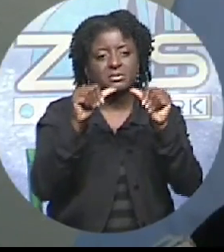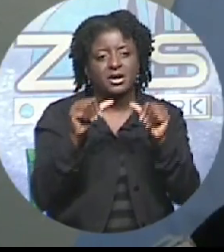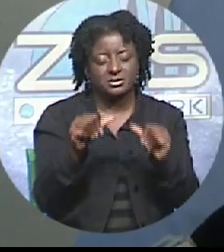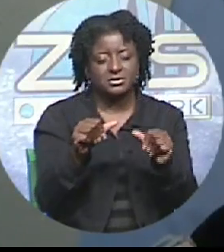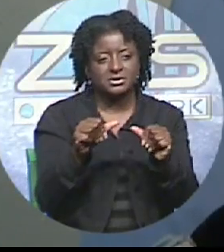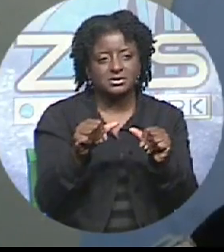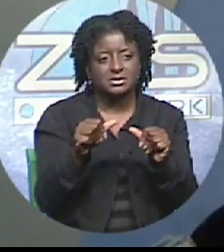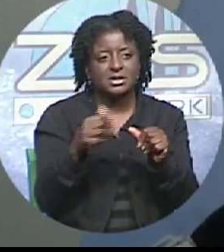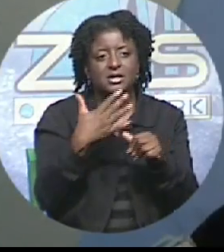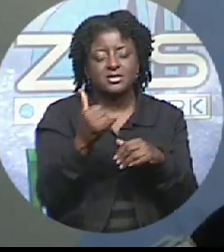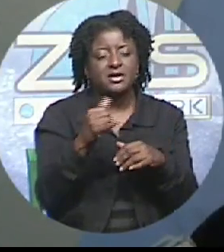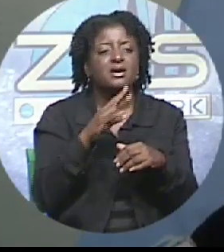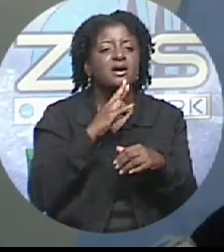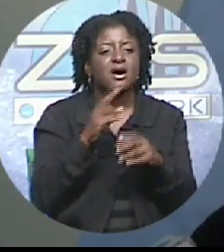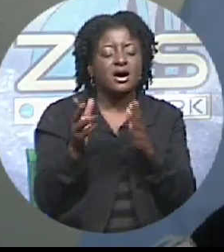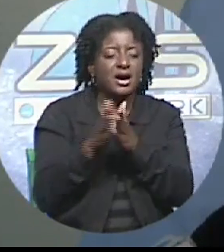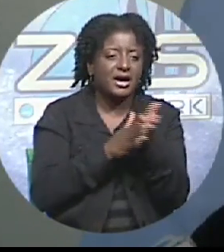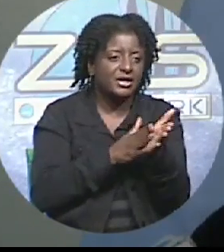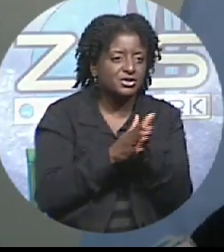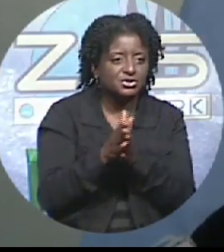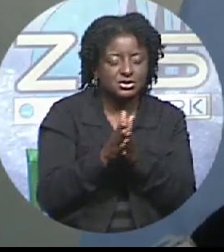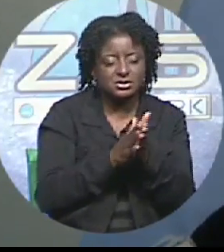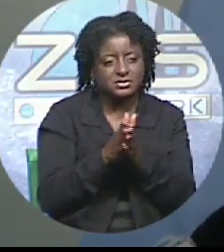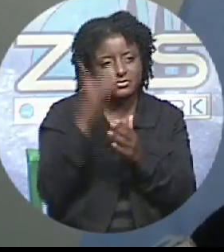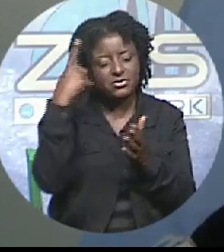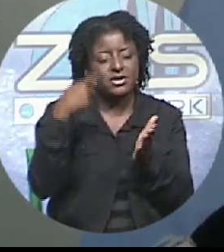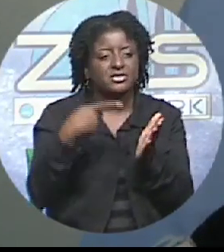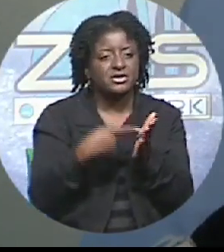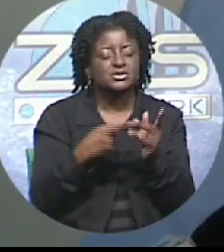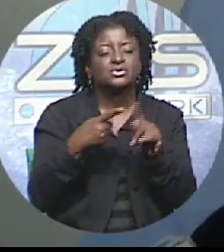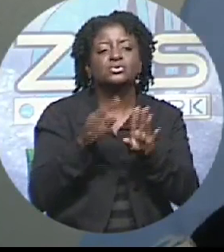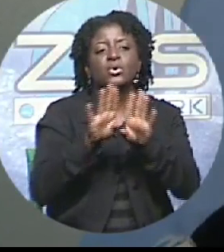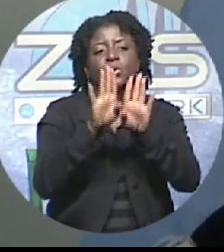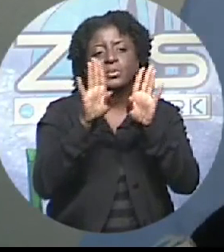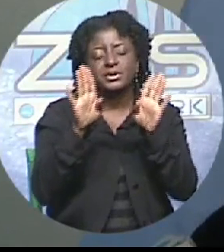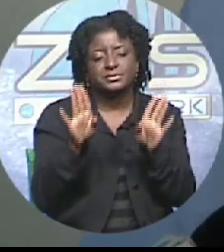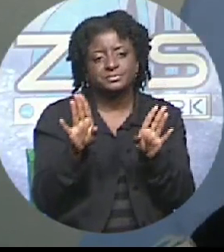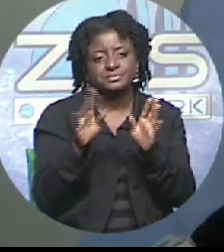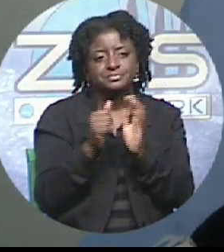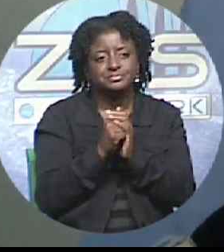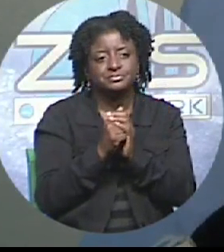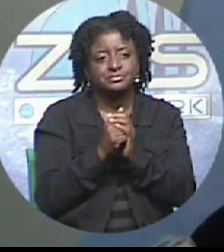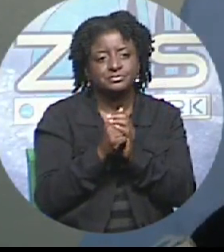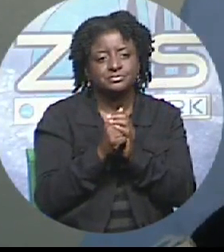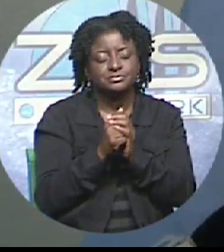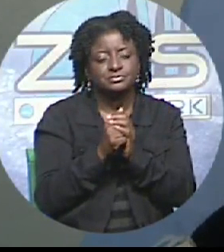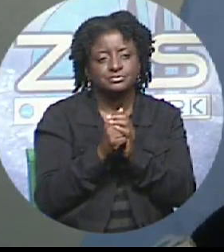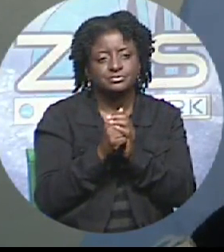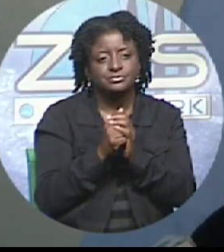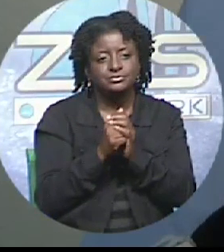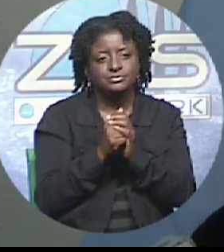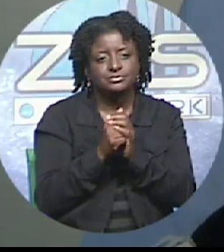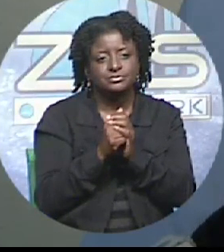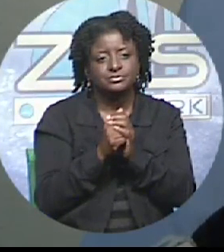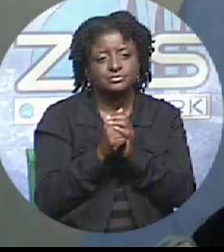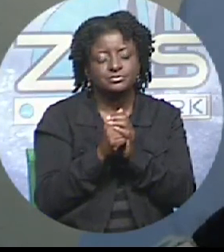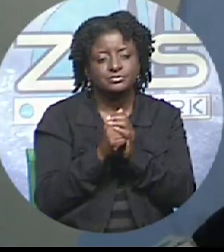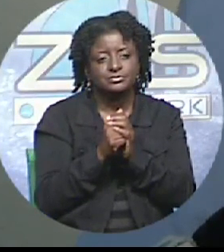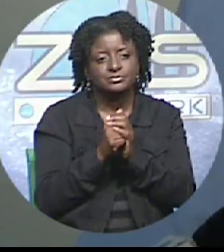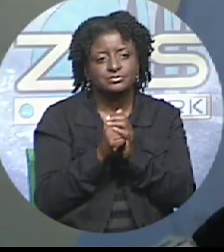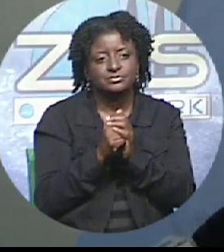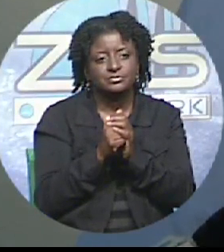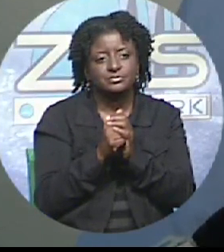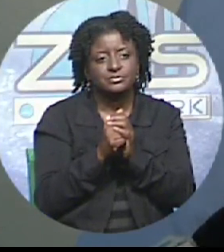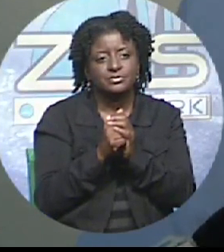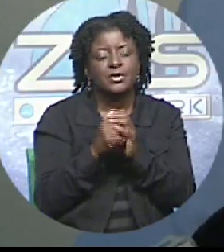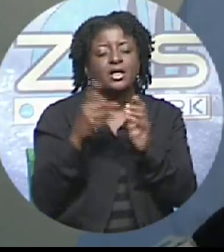sure they are just as anxious as we all are for this to open and become a reality, because at the end of the day, the